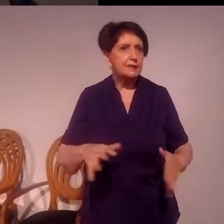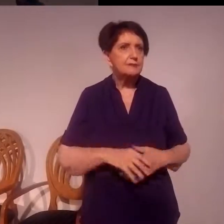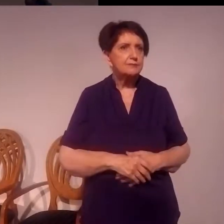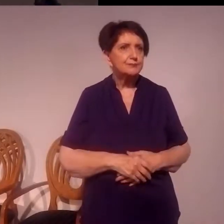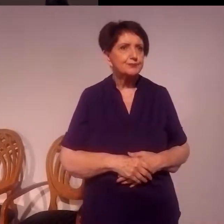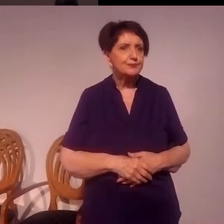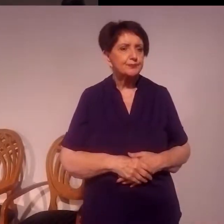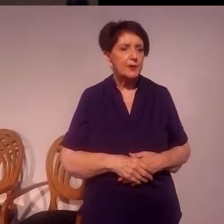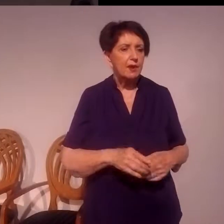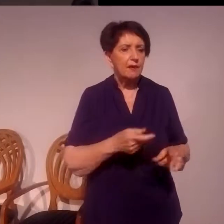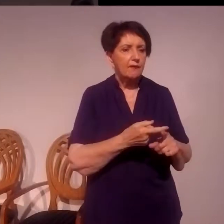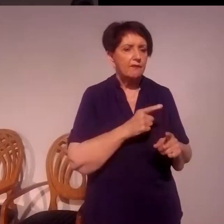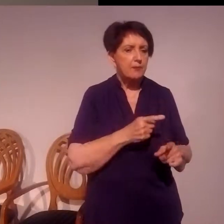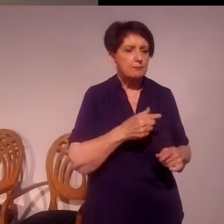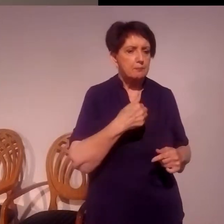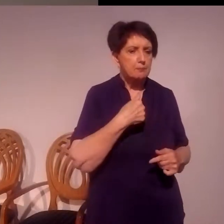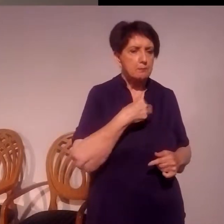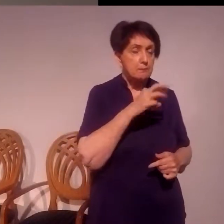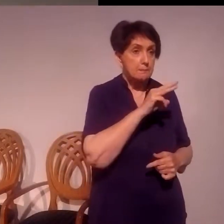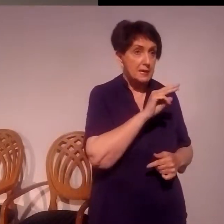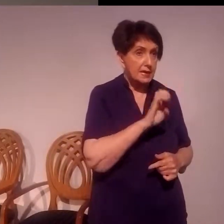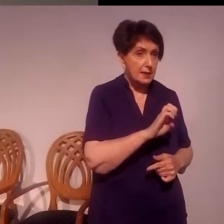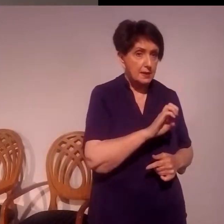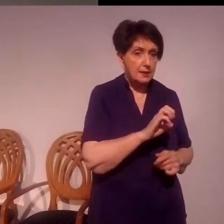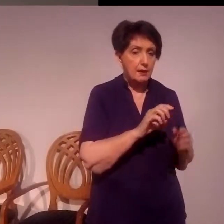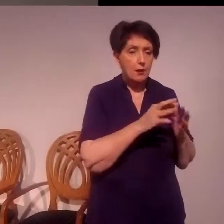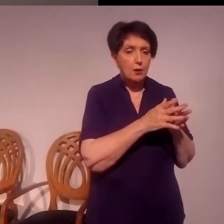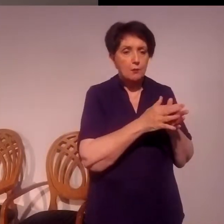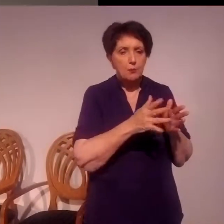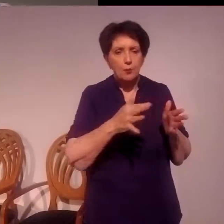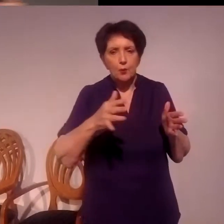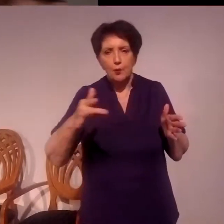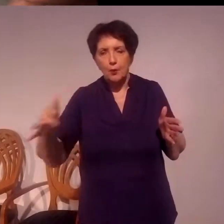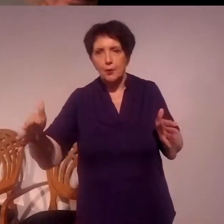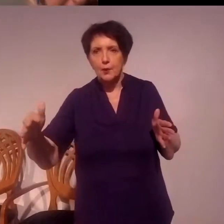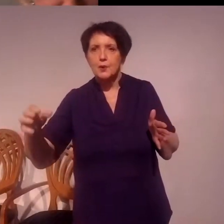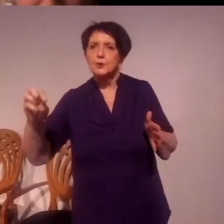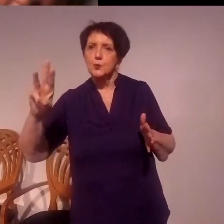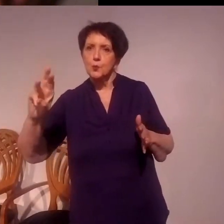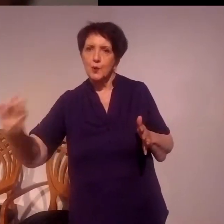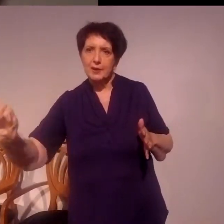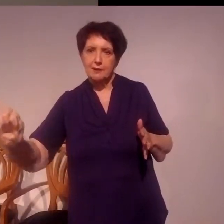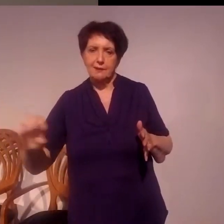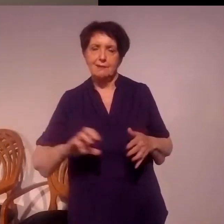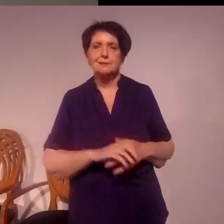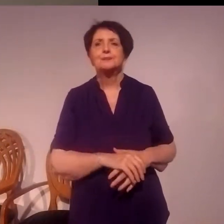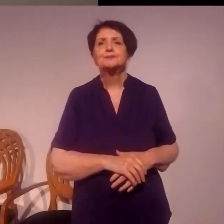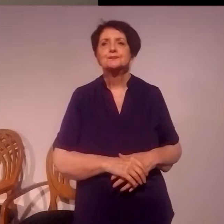go from the me to the we.